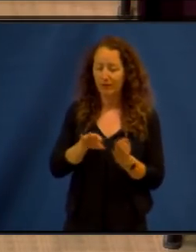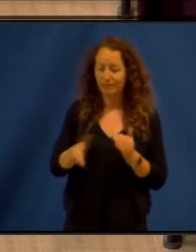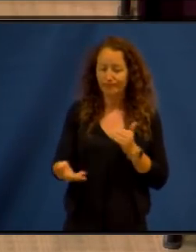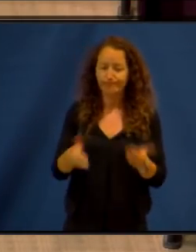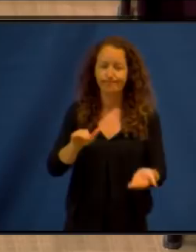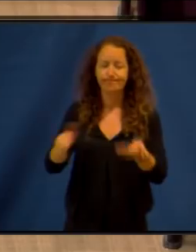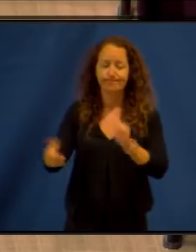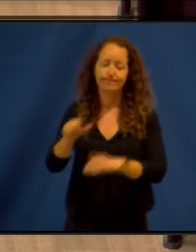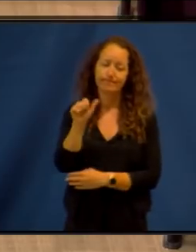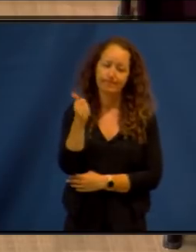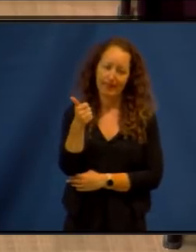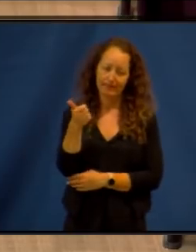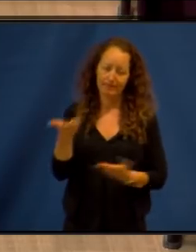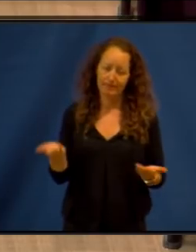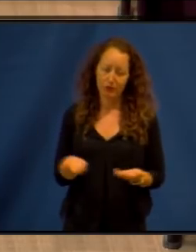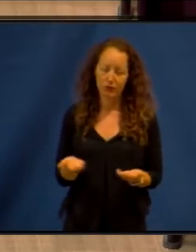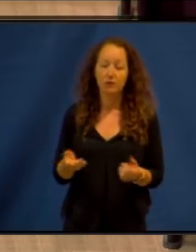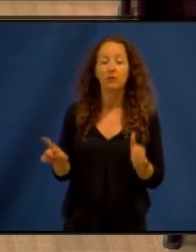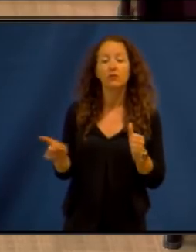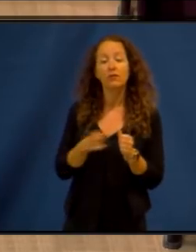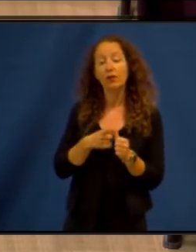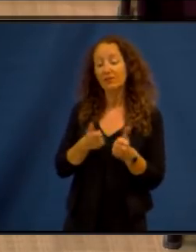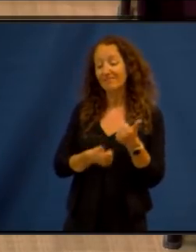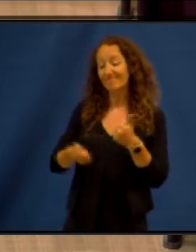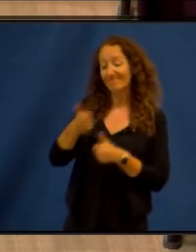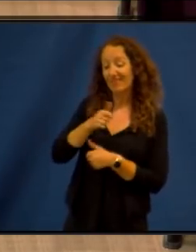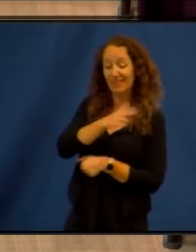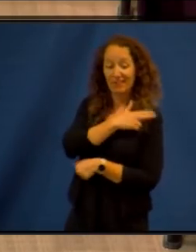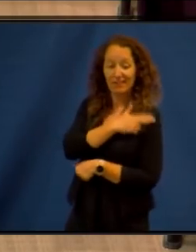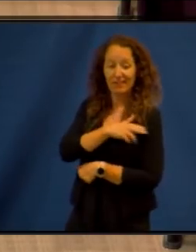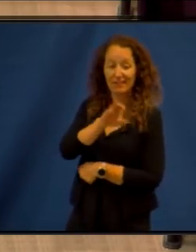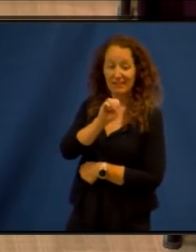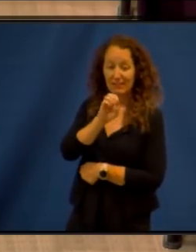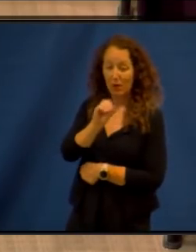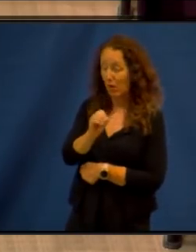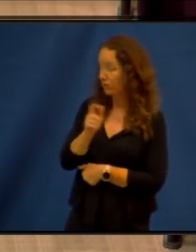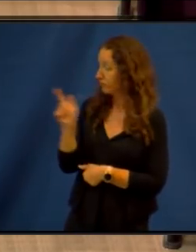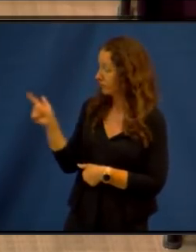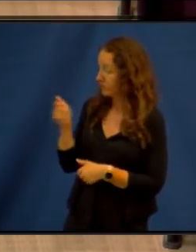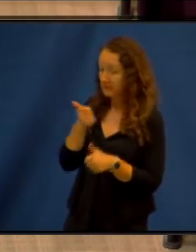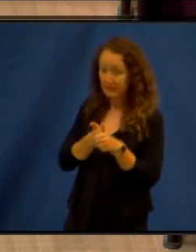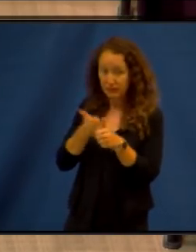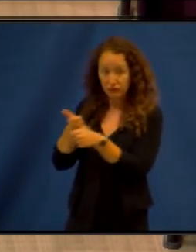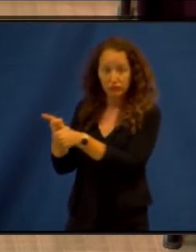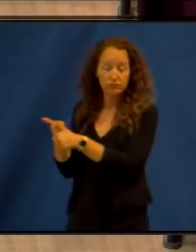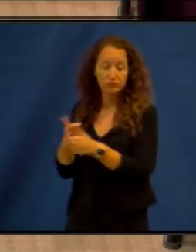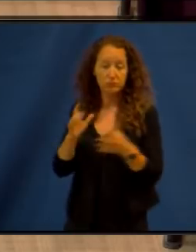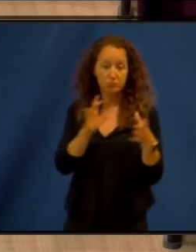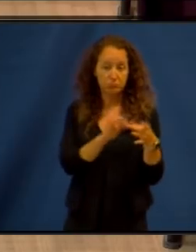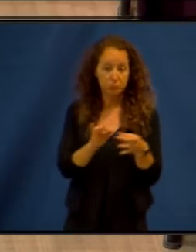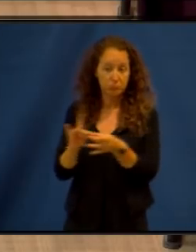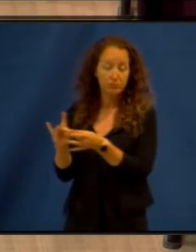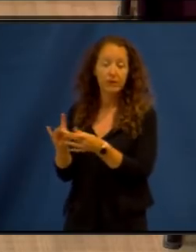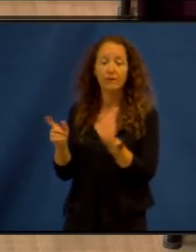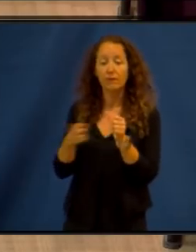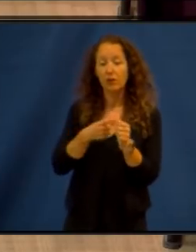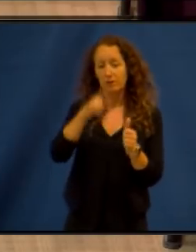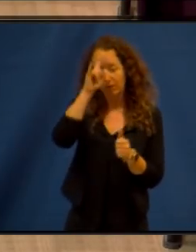with each of our CEOs, if any of you would like to, or each of you would like to make a statement. Michael